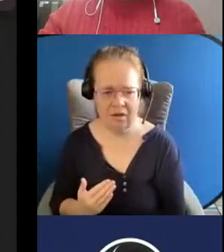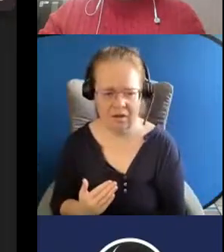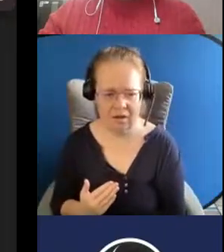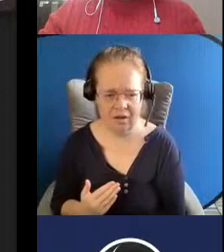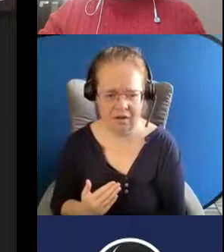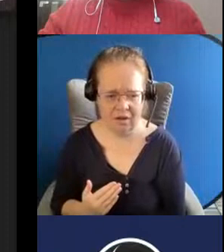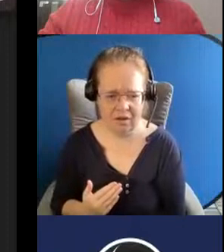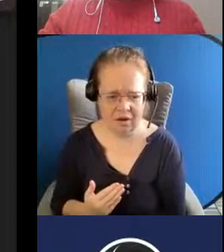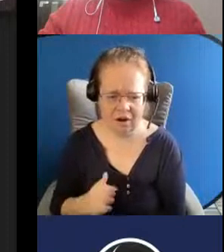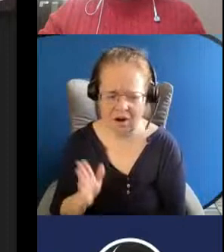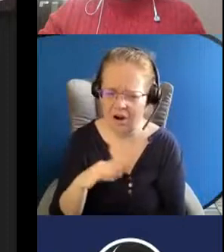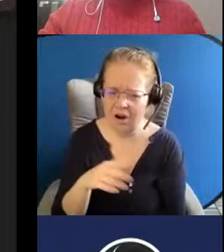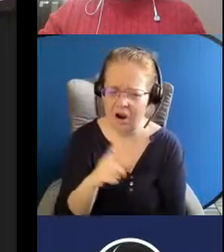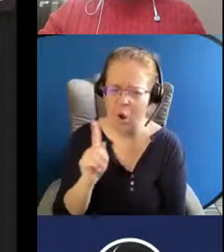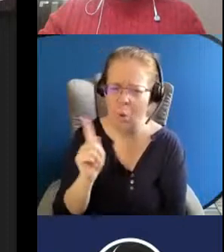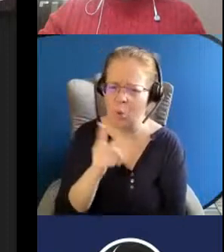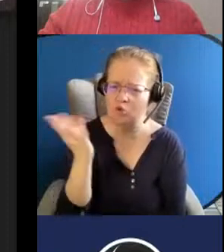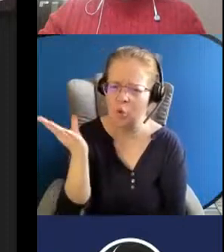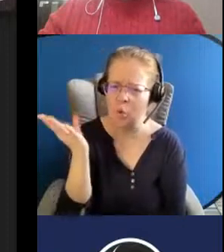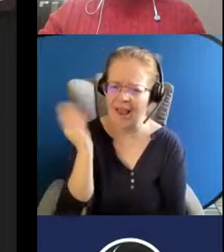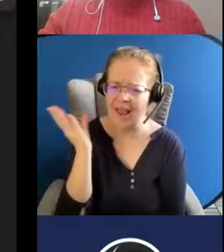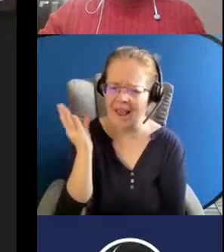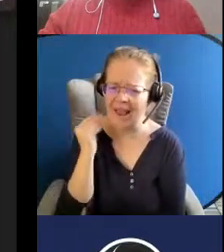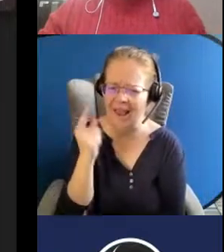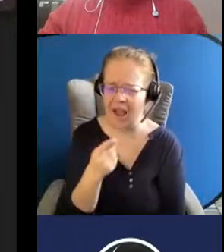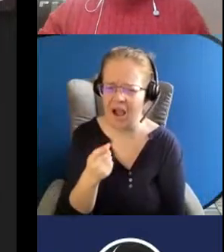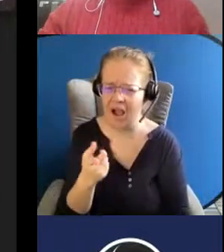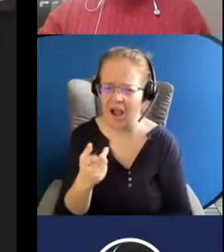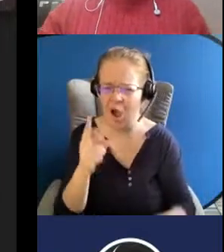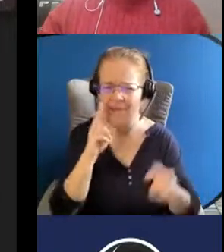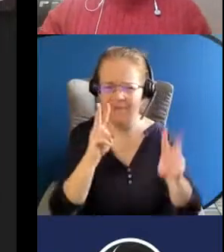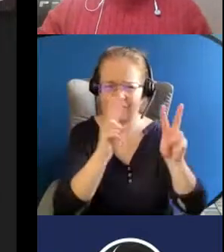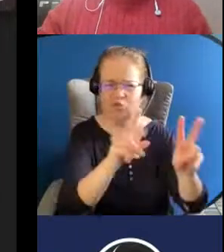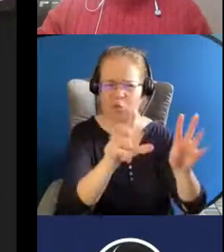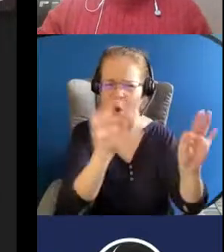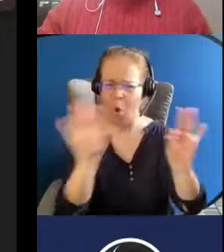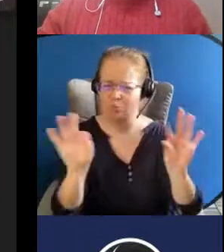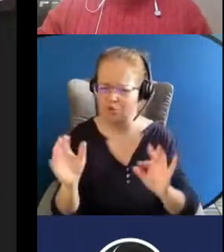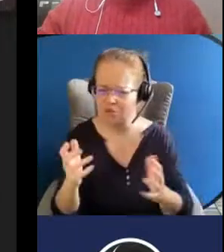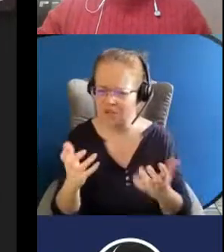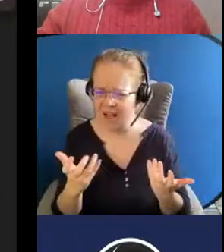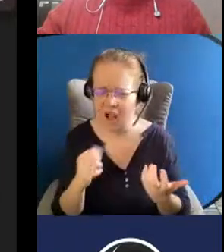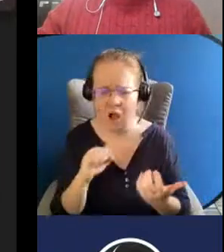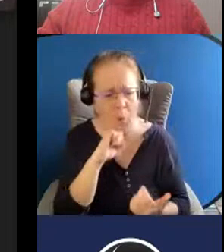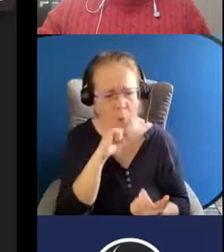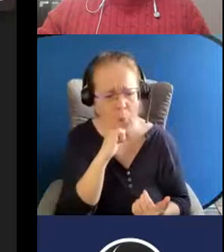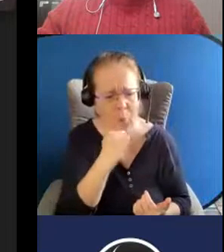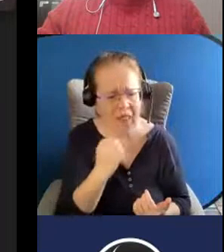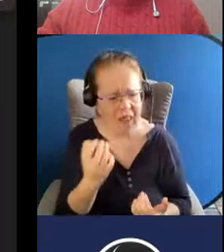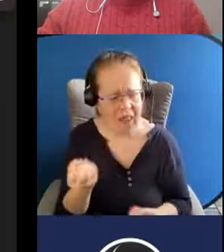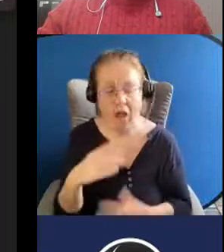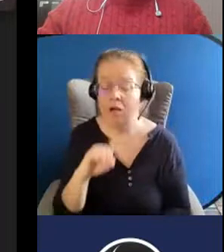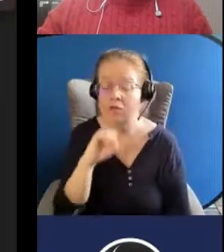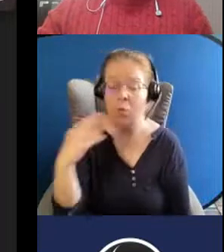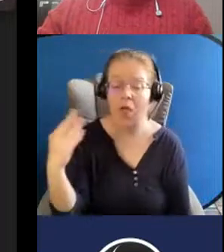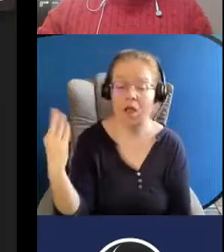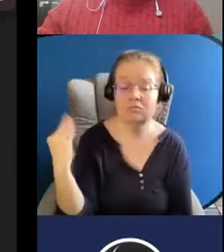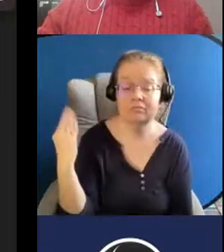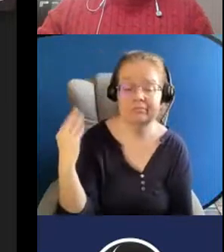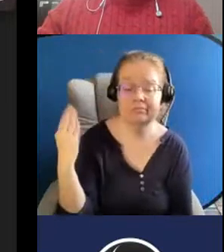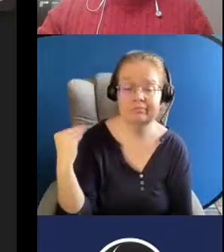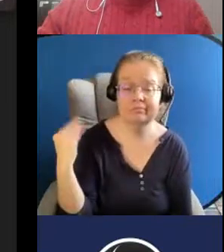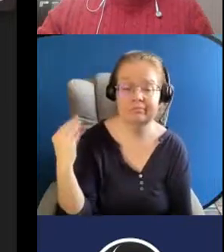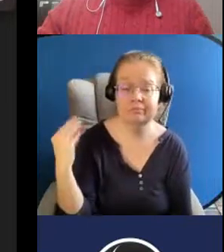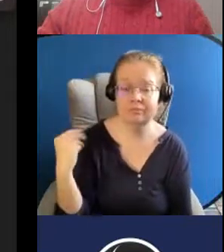of what you hear when you're moving between the different visual options. It'll speak those. A screen reader user might